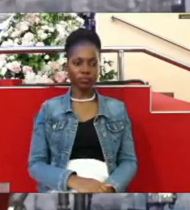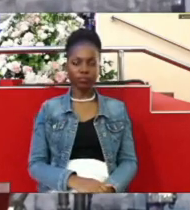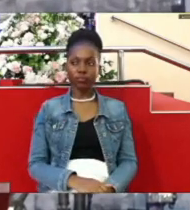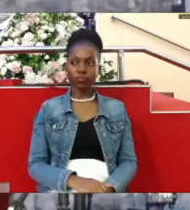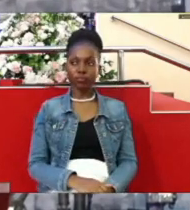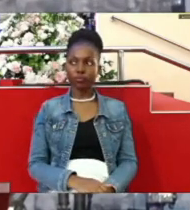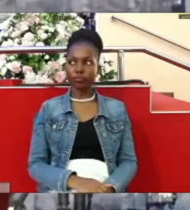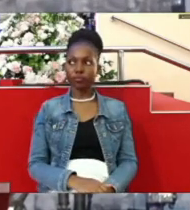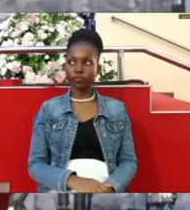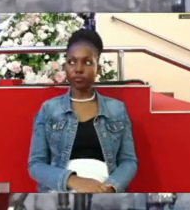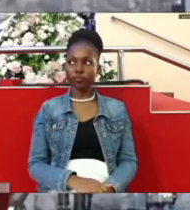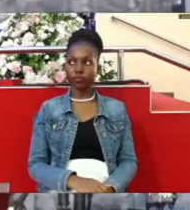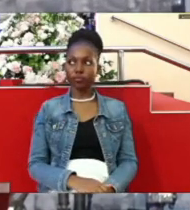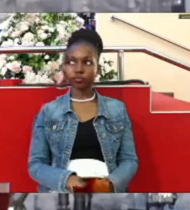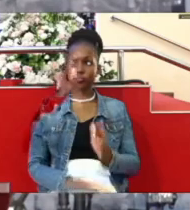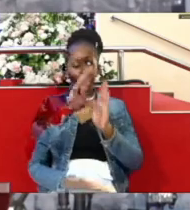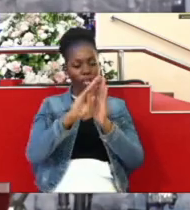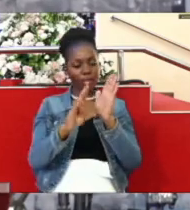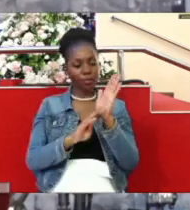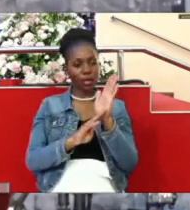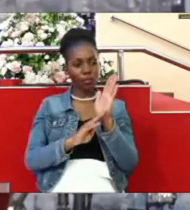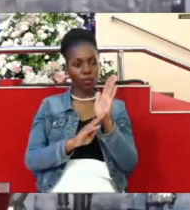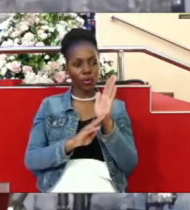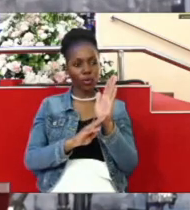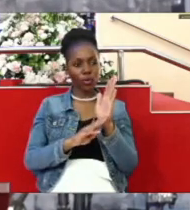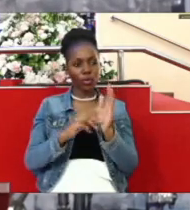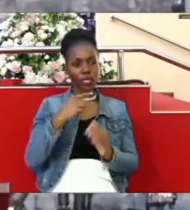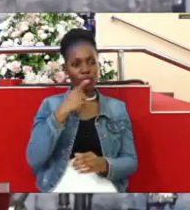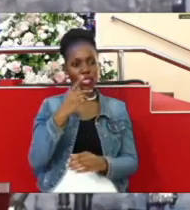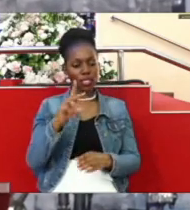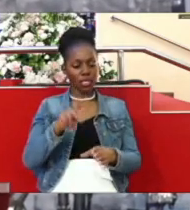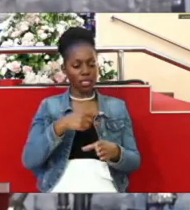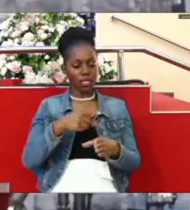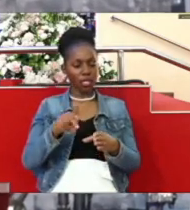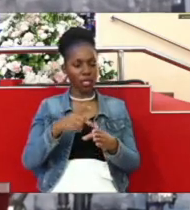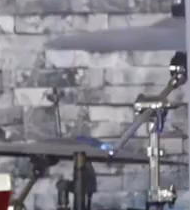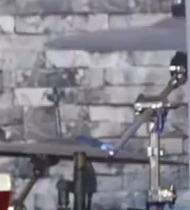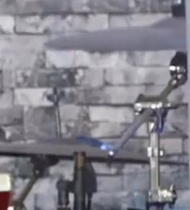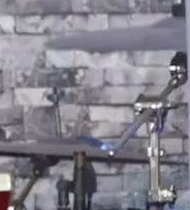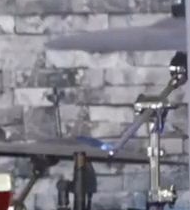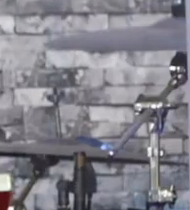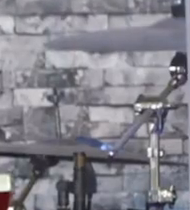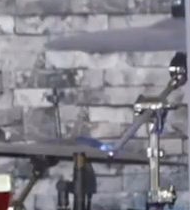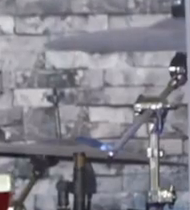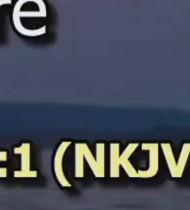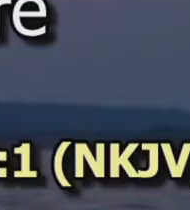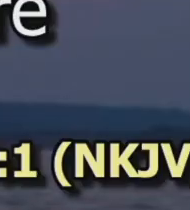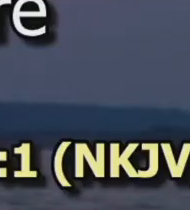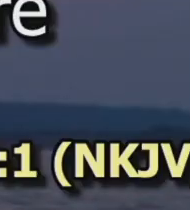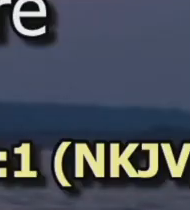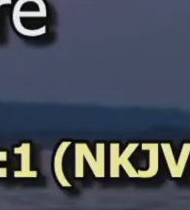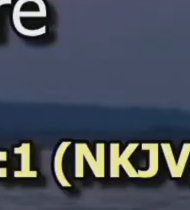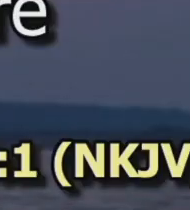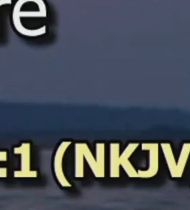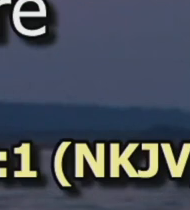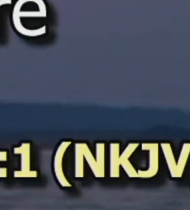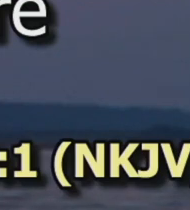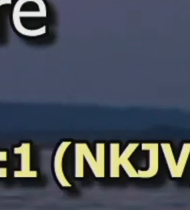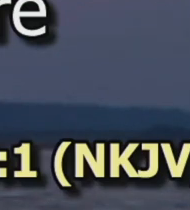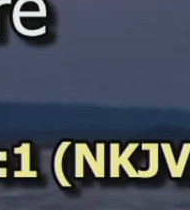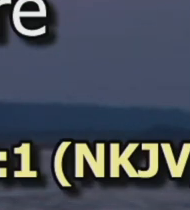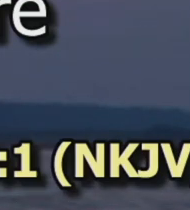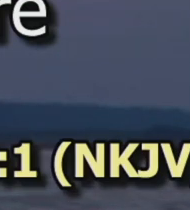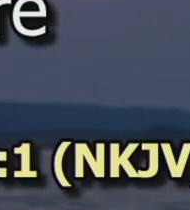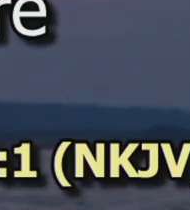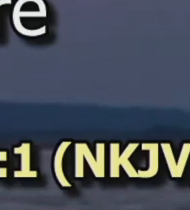the Bible says in the book of Psalms 126, I like this one verse. Biblia inasema katika Zaburi 126.